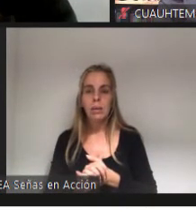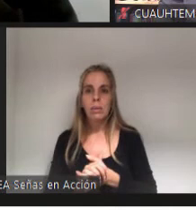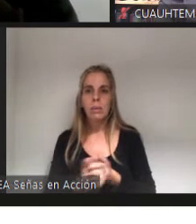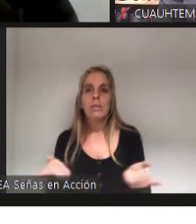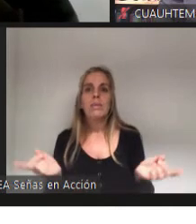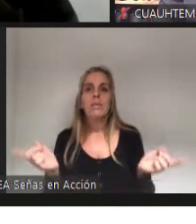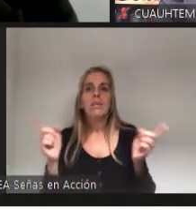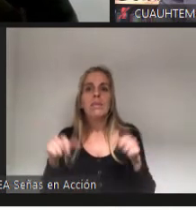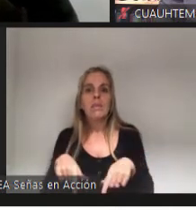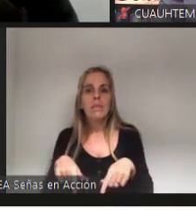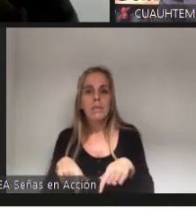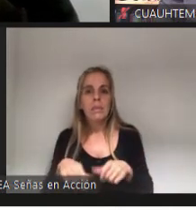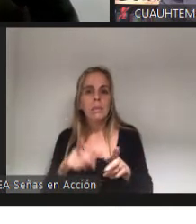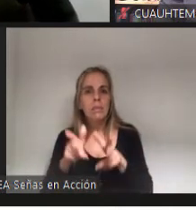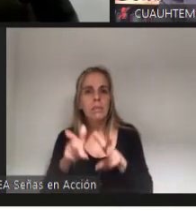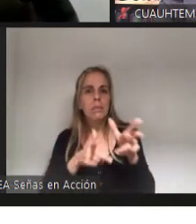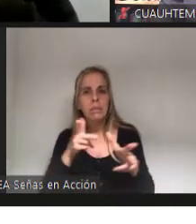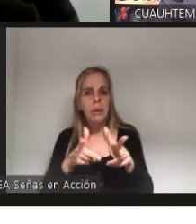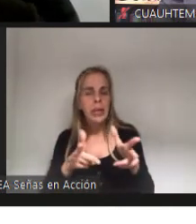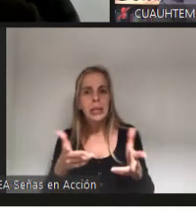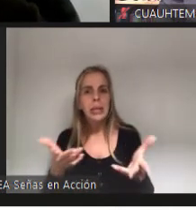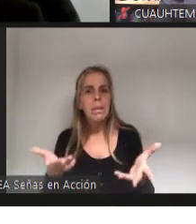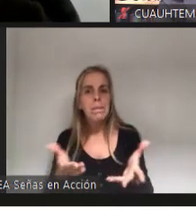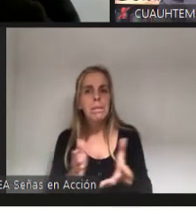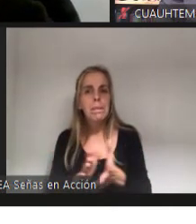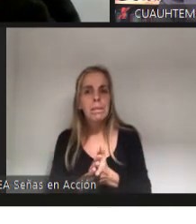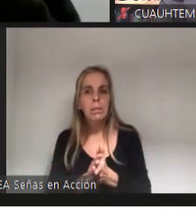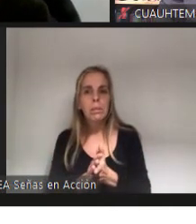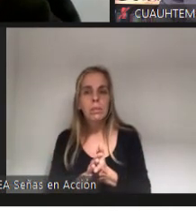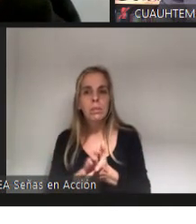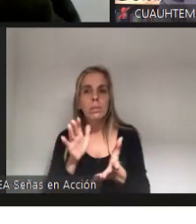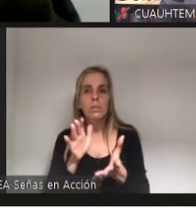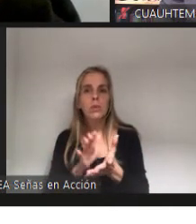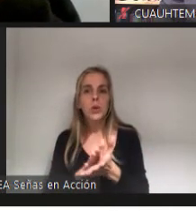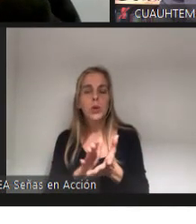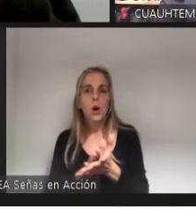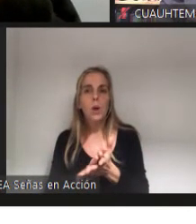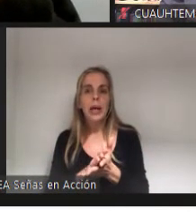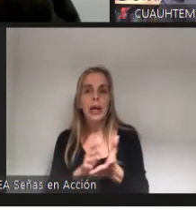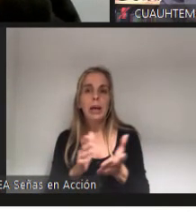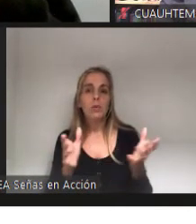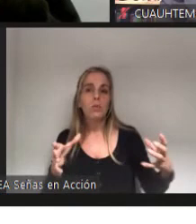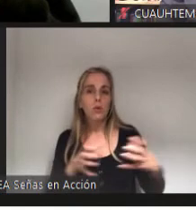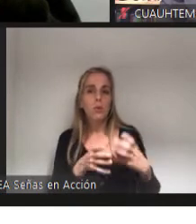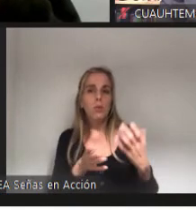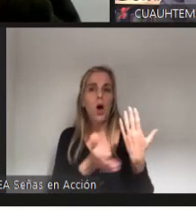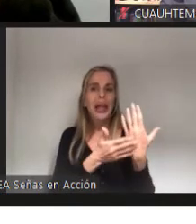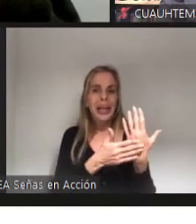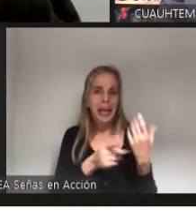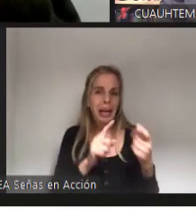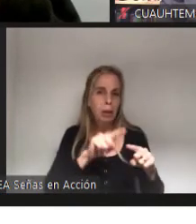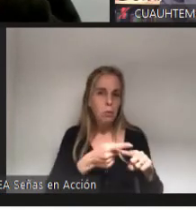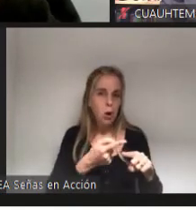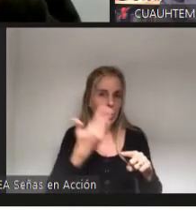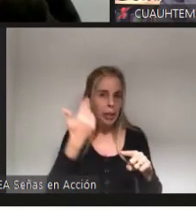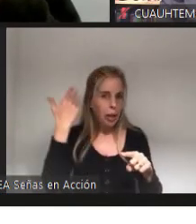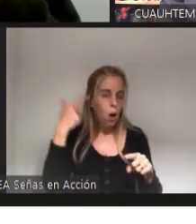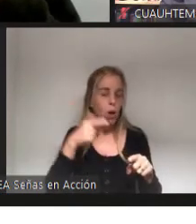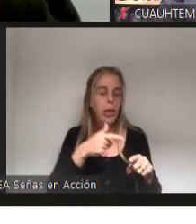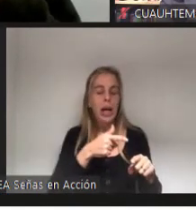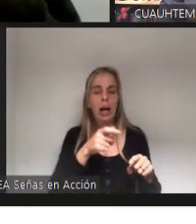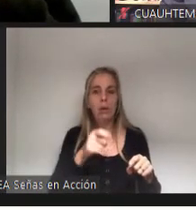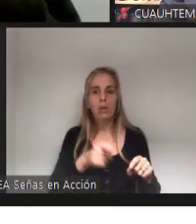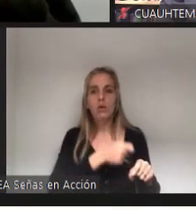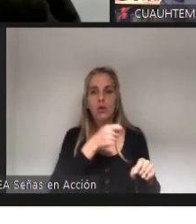I would like to go back to what we were saying before. Both internationalism of the left wing, the